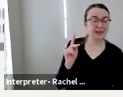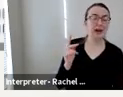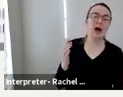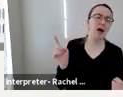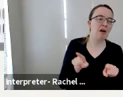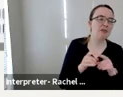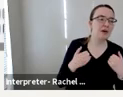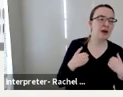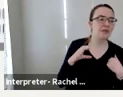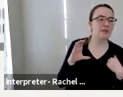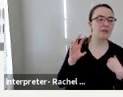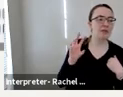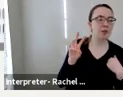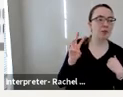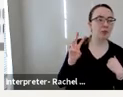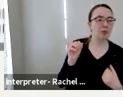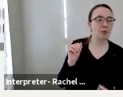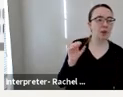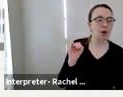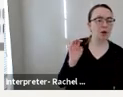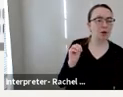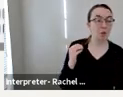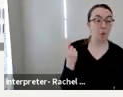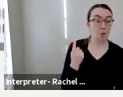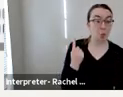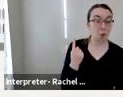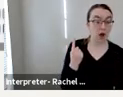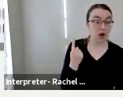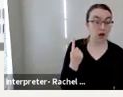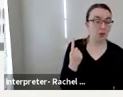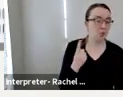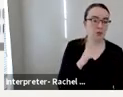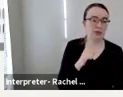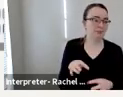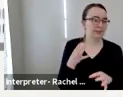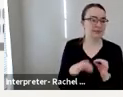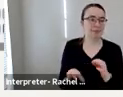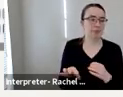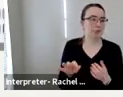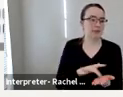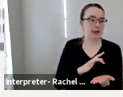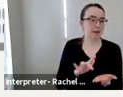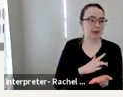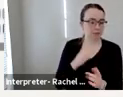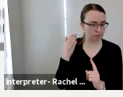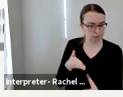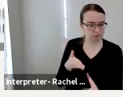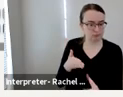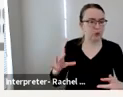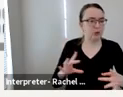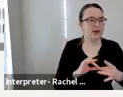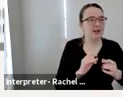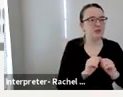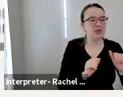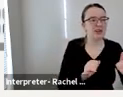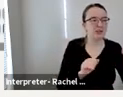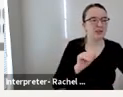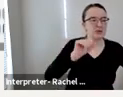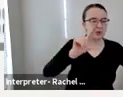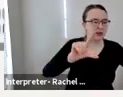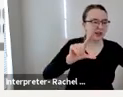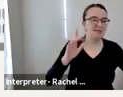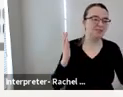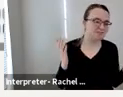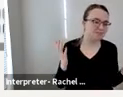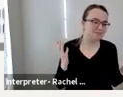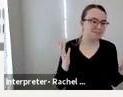here, which is a very to the point drawing tablet that you hook up to another screen. It's